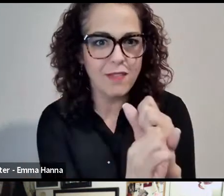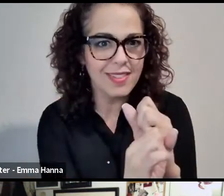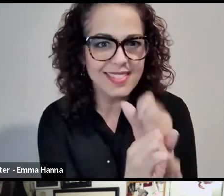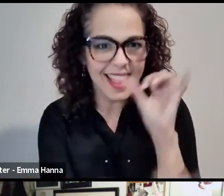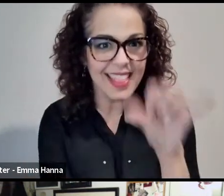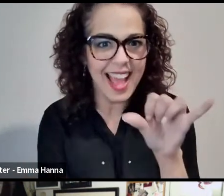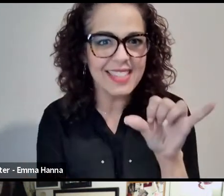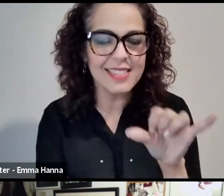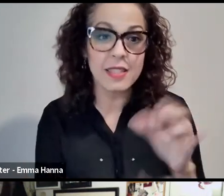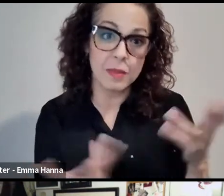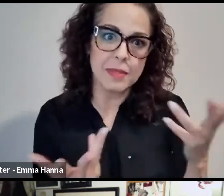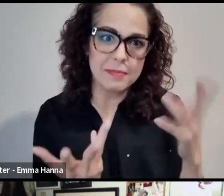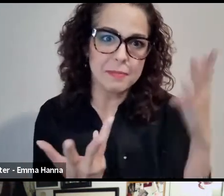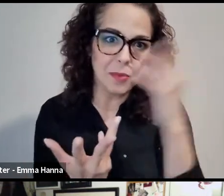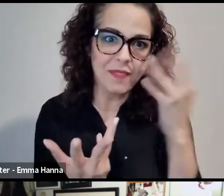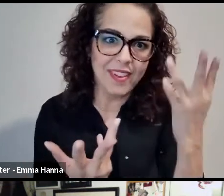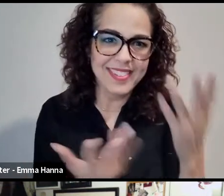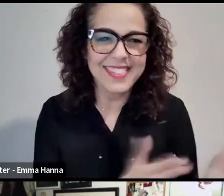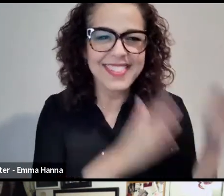Beautiful. Reva?